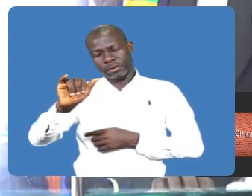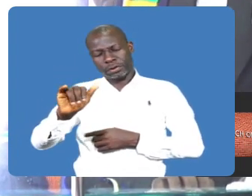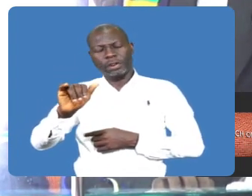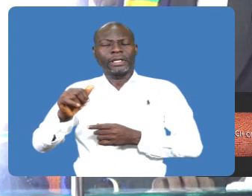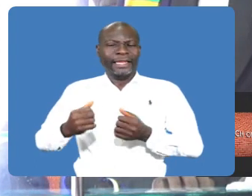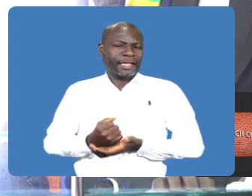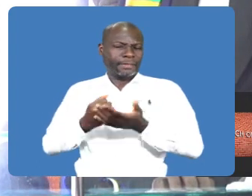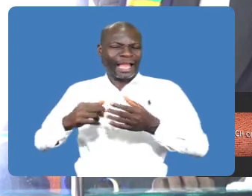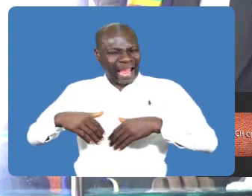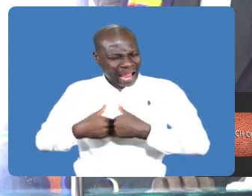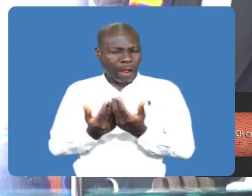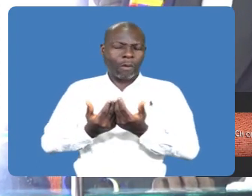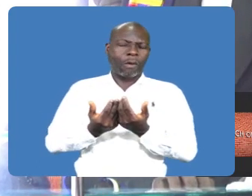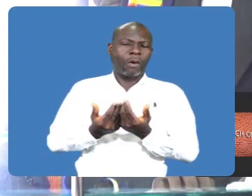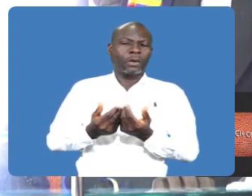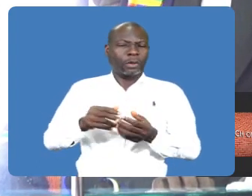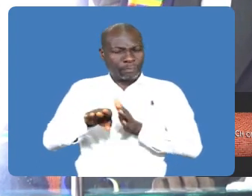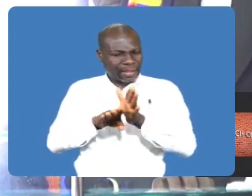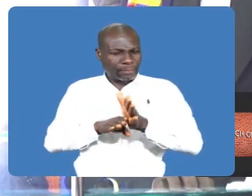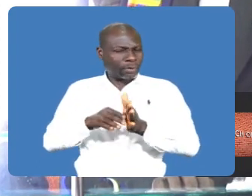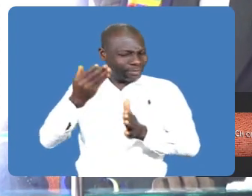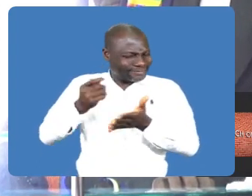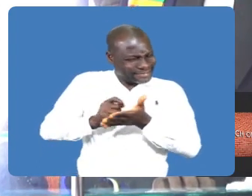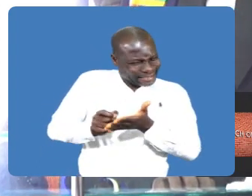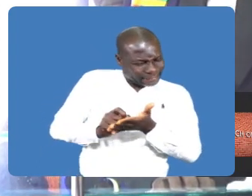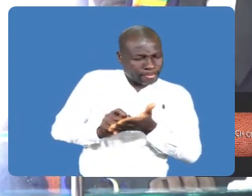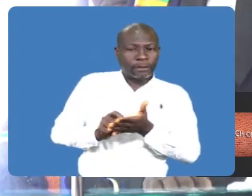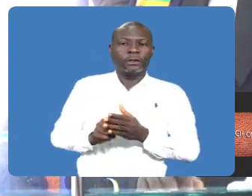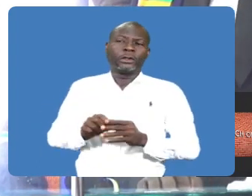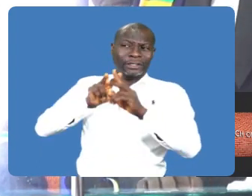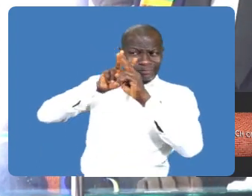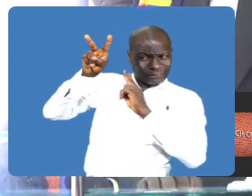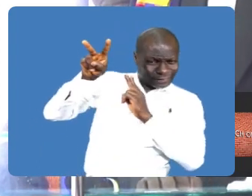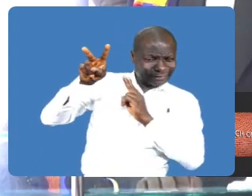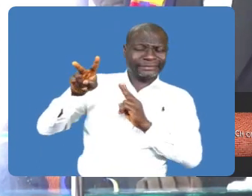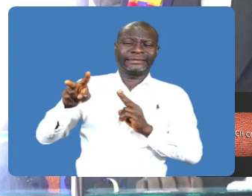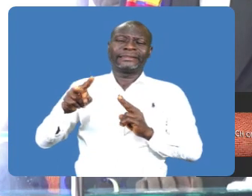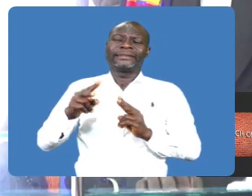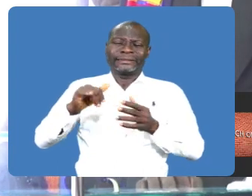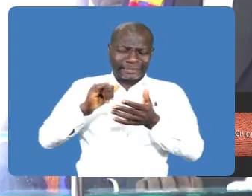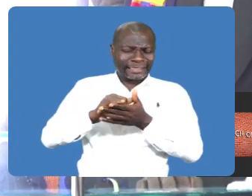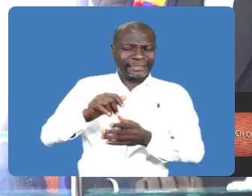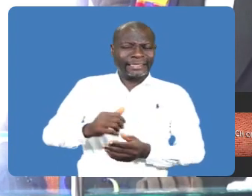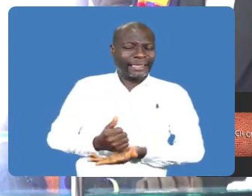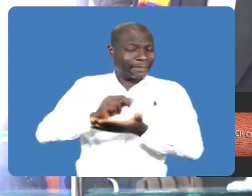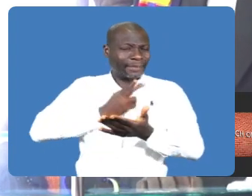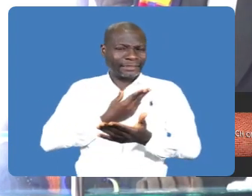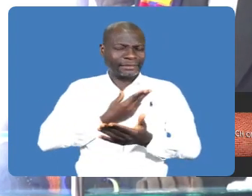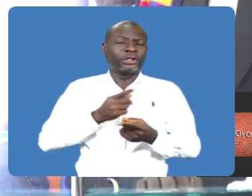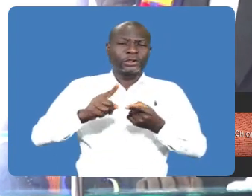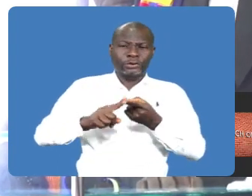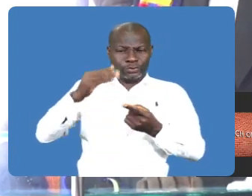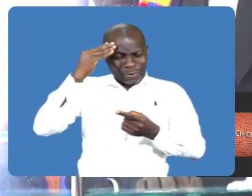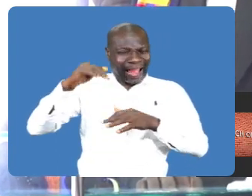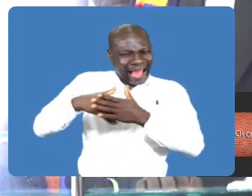how prophets operate in the Bible and that of today's prophets. Homiletics helps us to